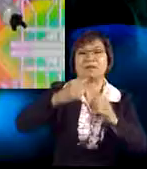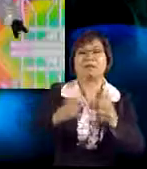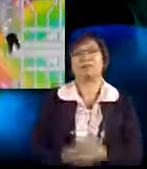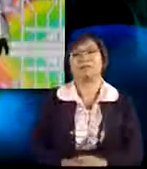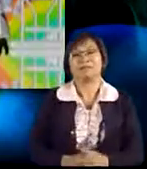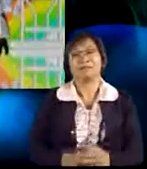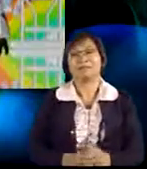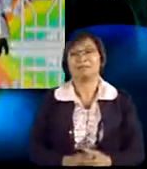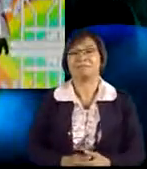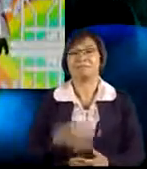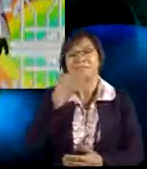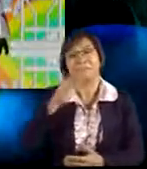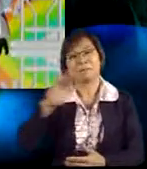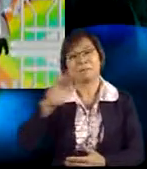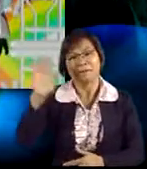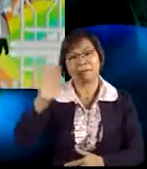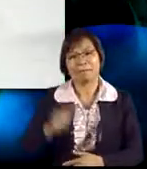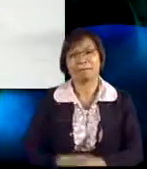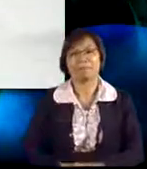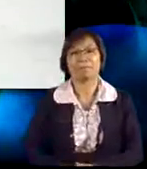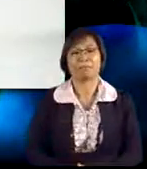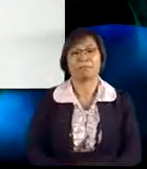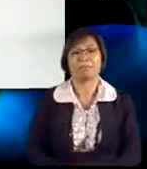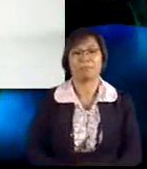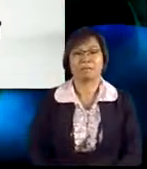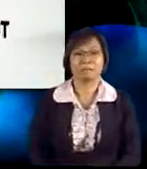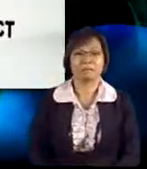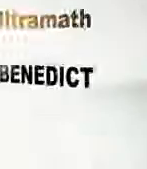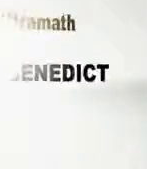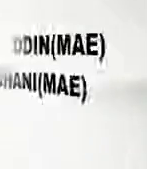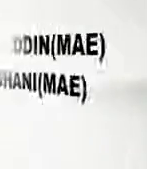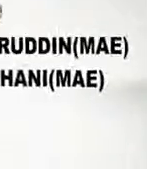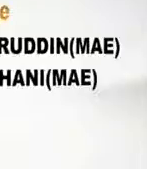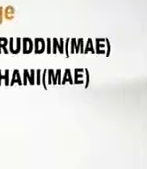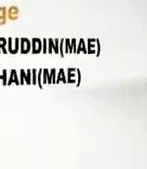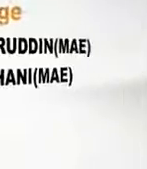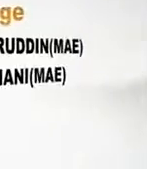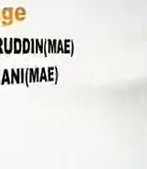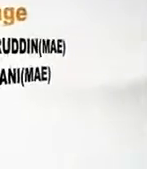bye-bye.